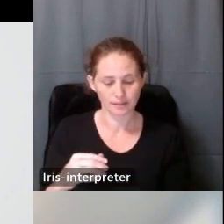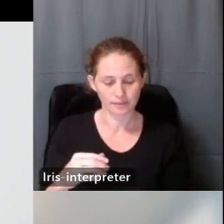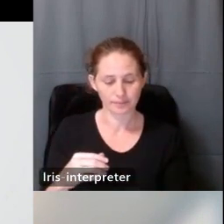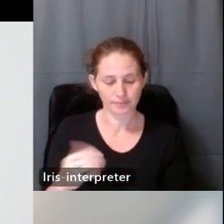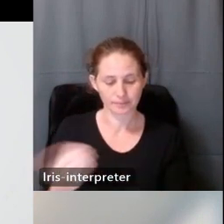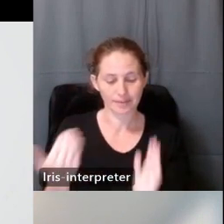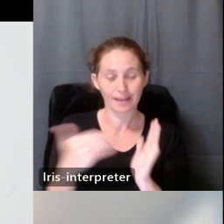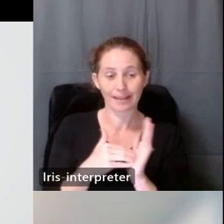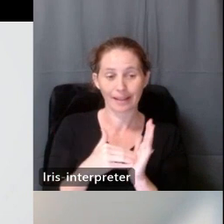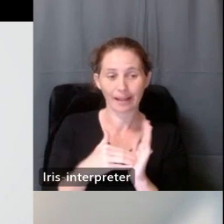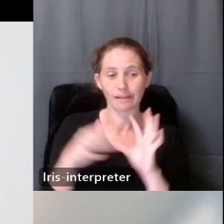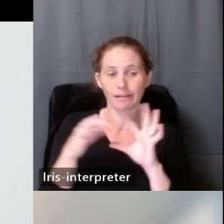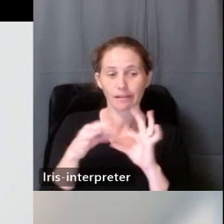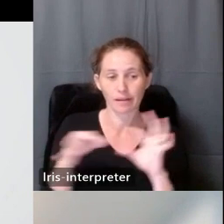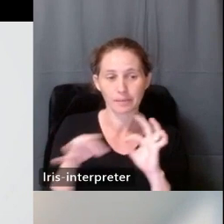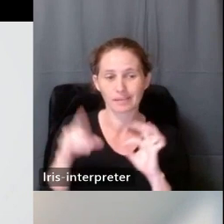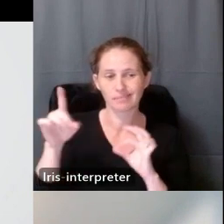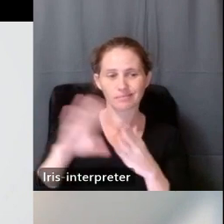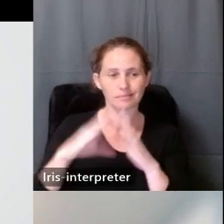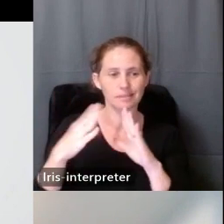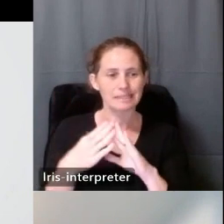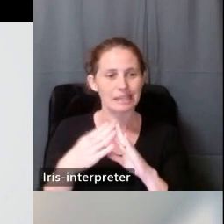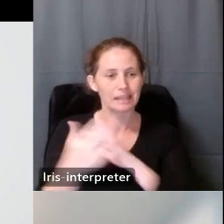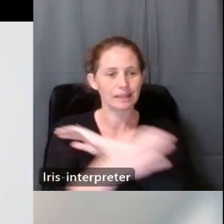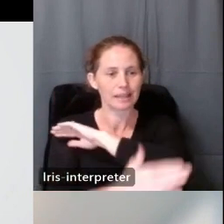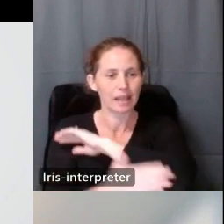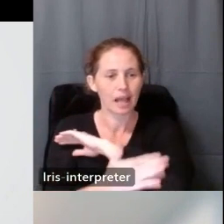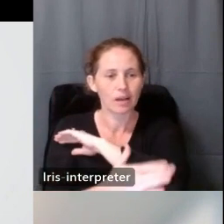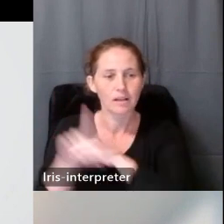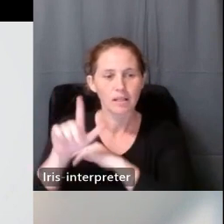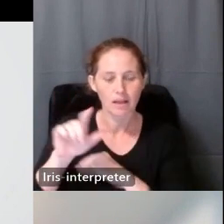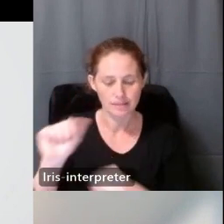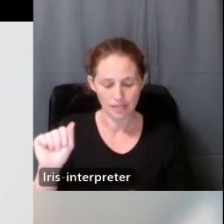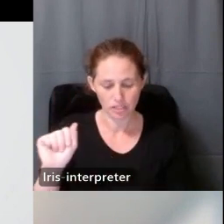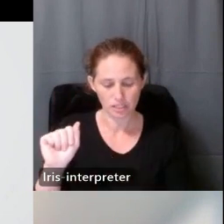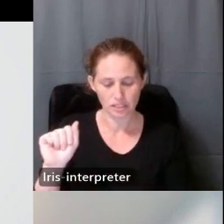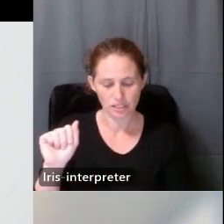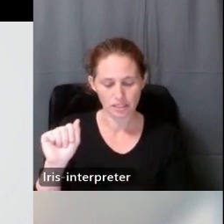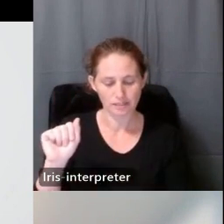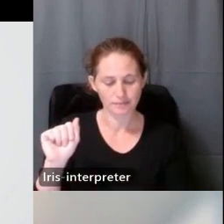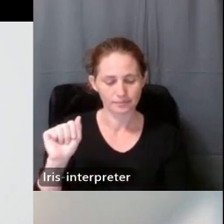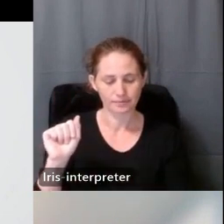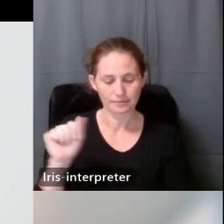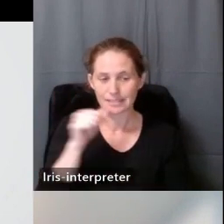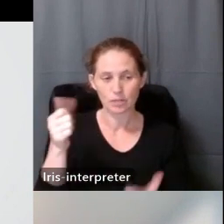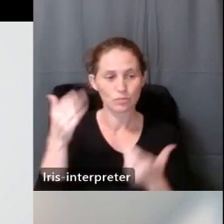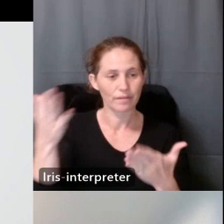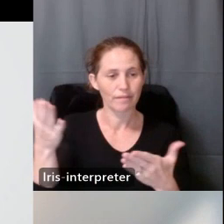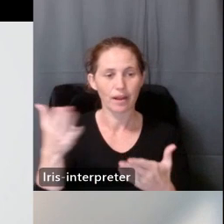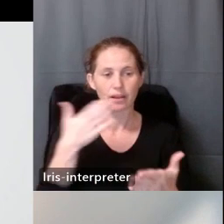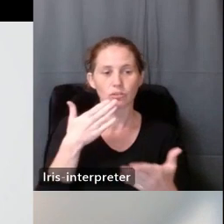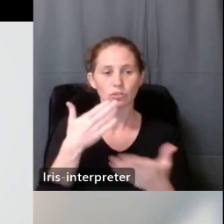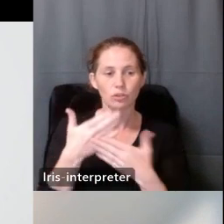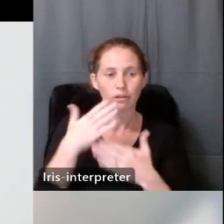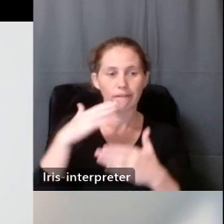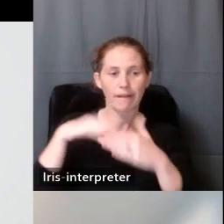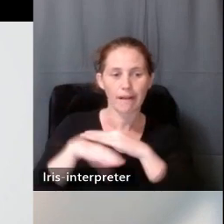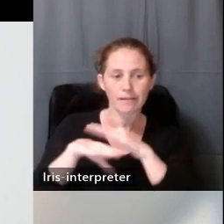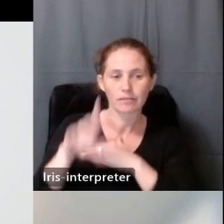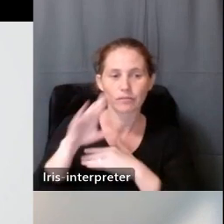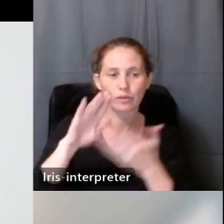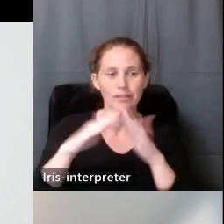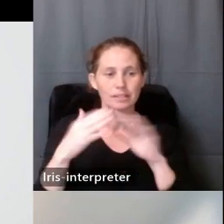again alleging that the City and County of Los Angeles failed to provide meaningful access to the